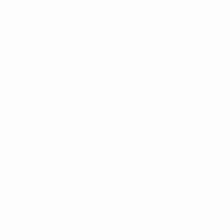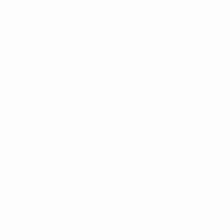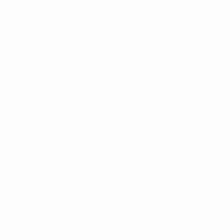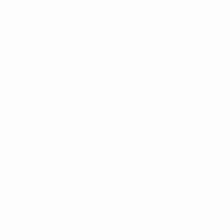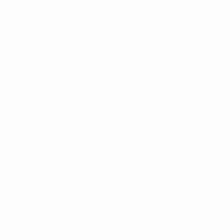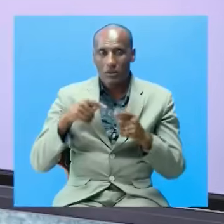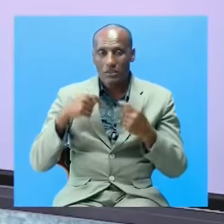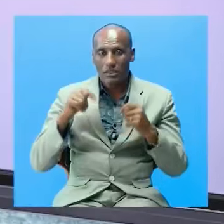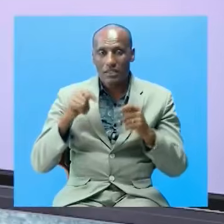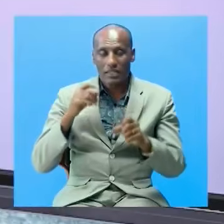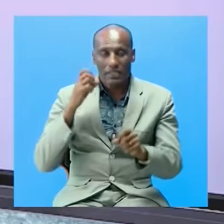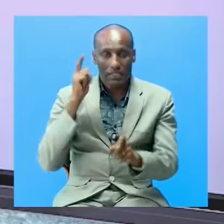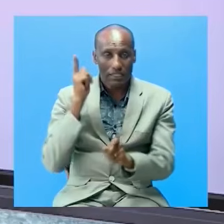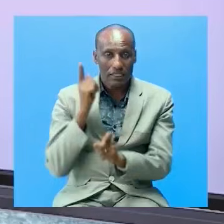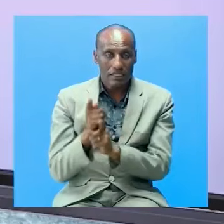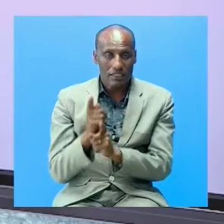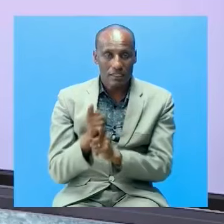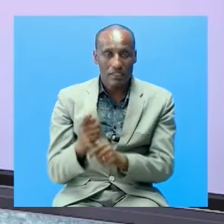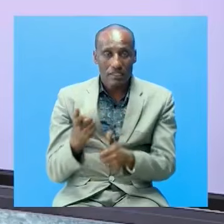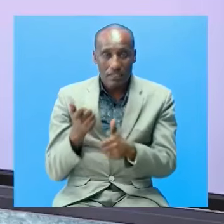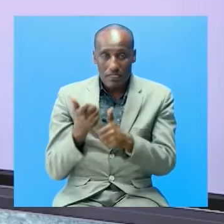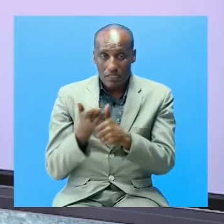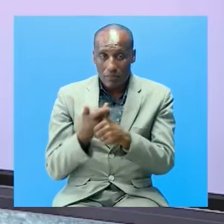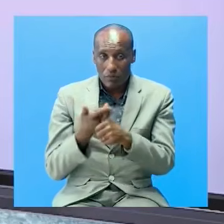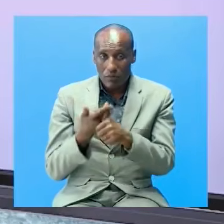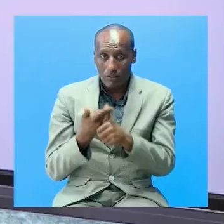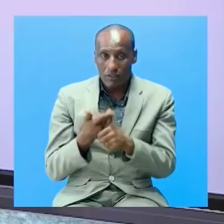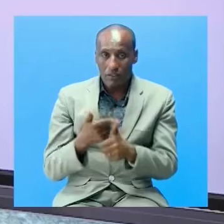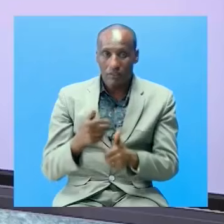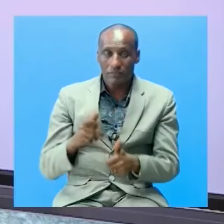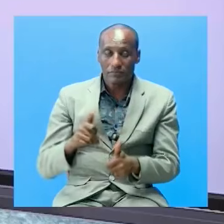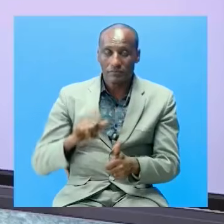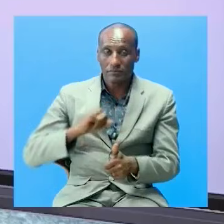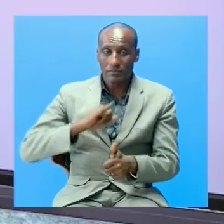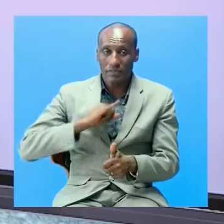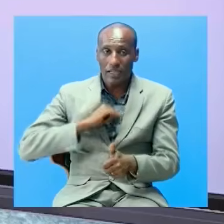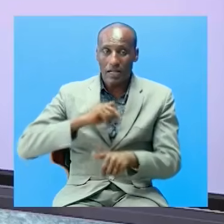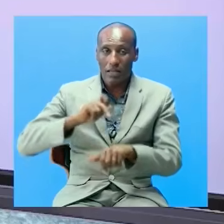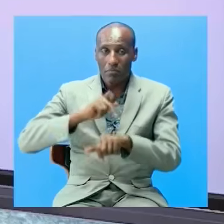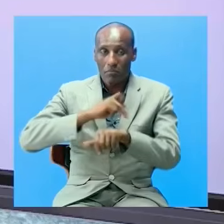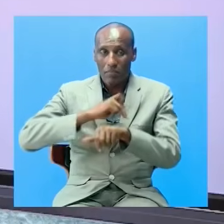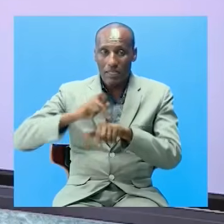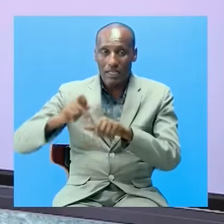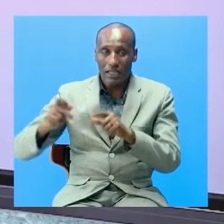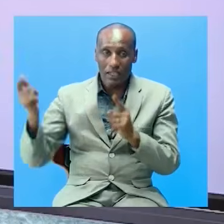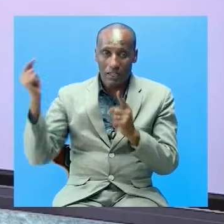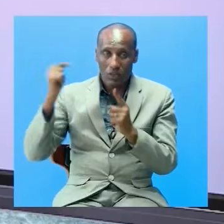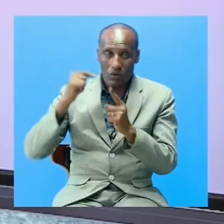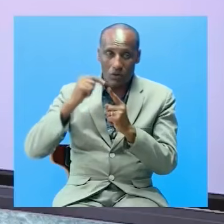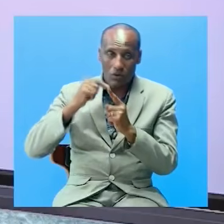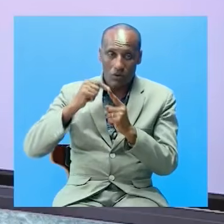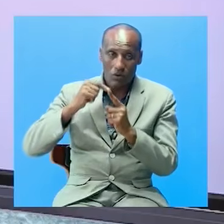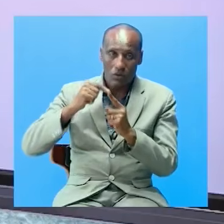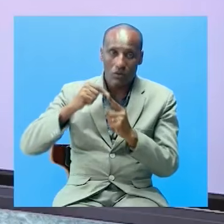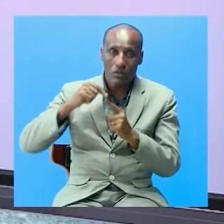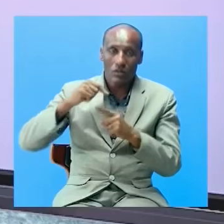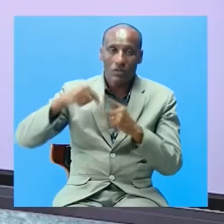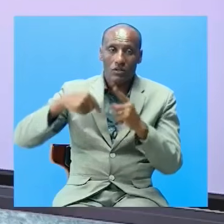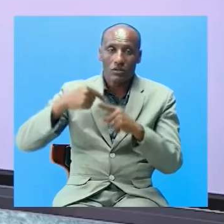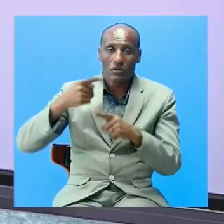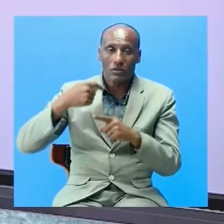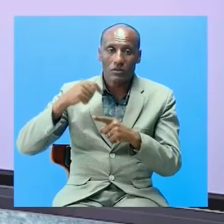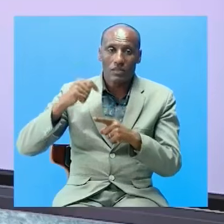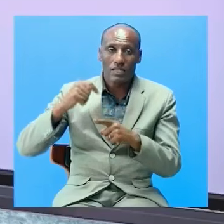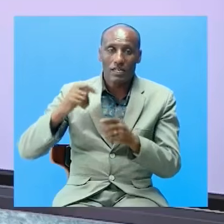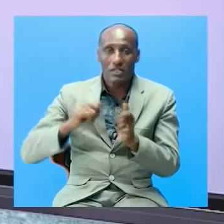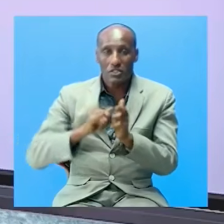All right, I hope you have tried them. So, let's come and do them together. The first one, I blank